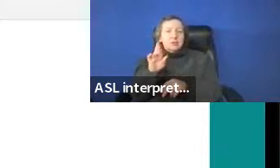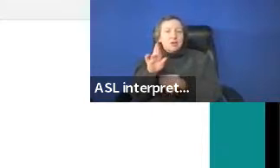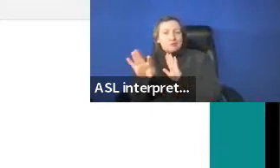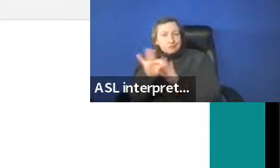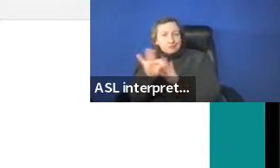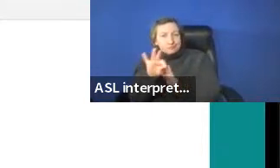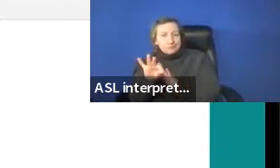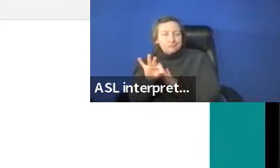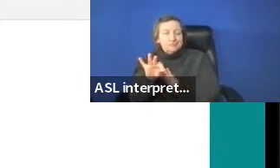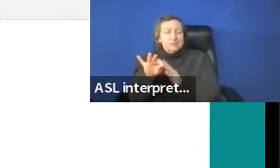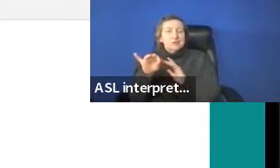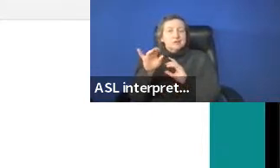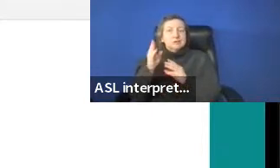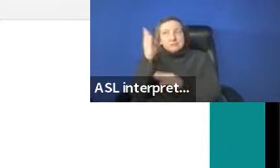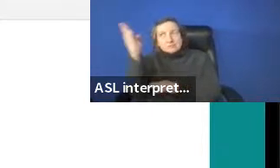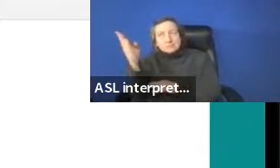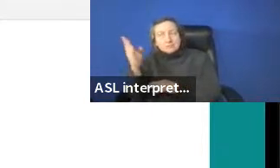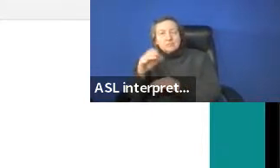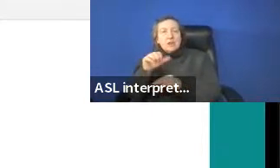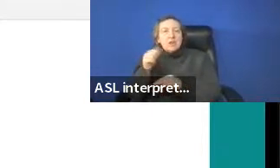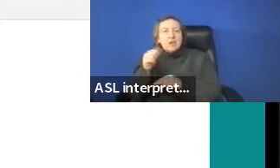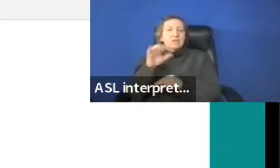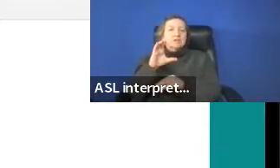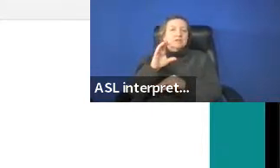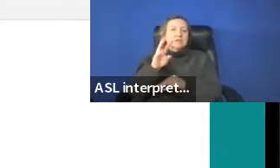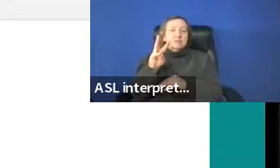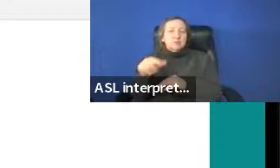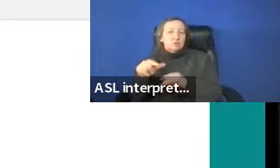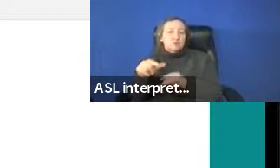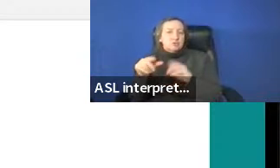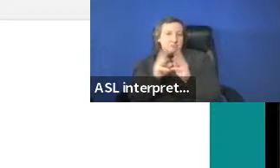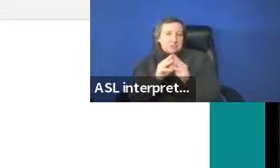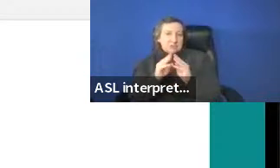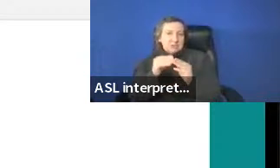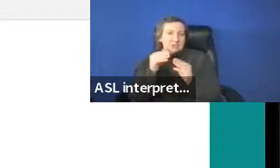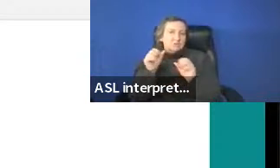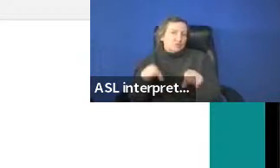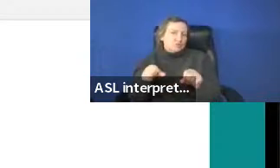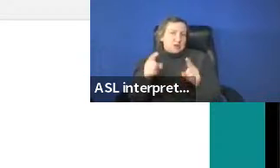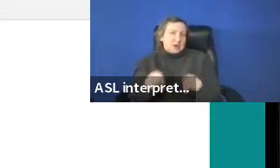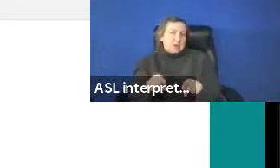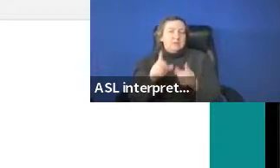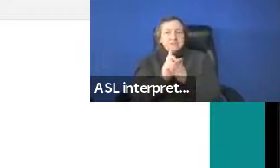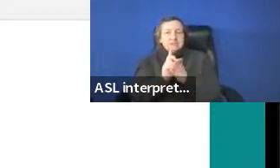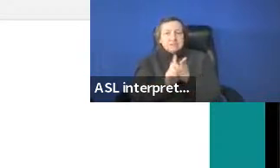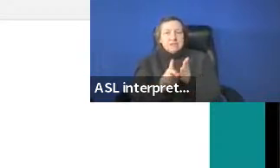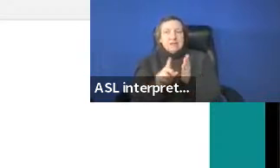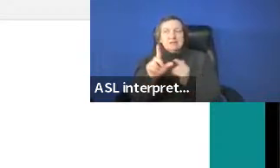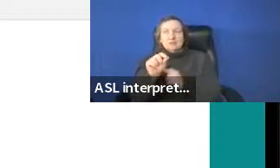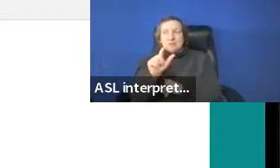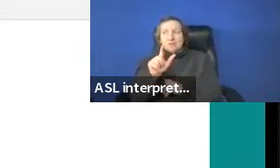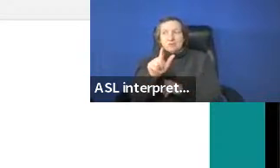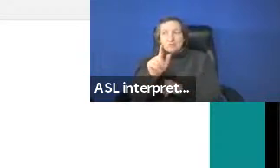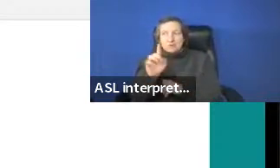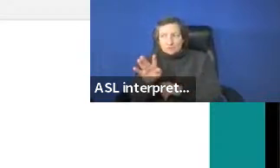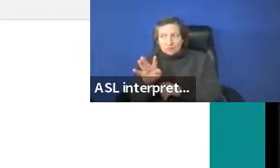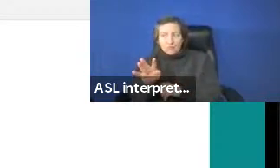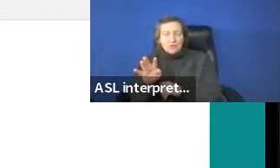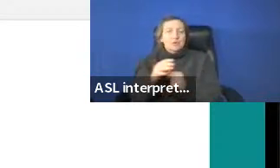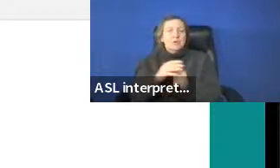potential for other CWG meetings. The design stage will be in 2024. And